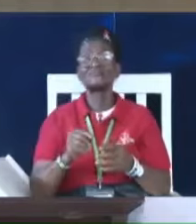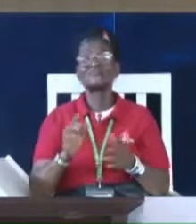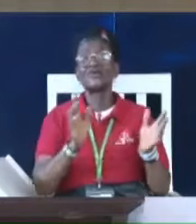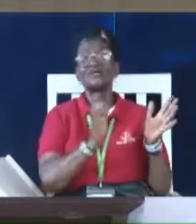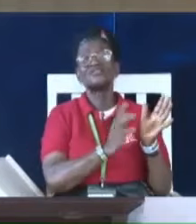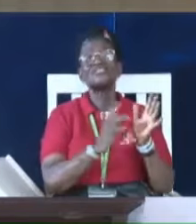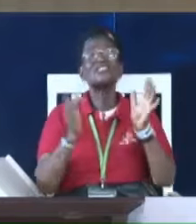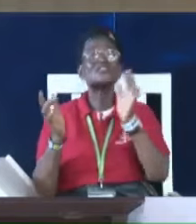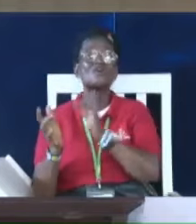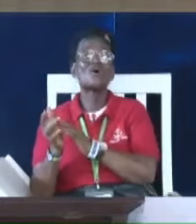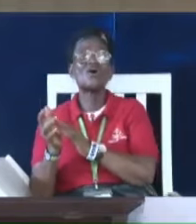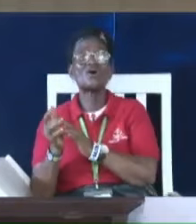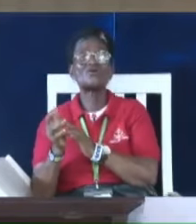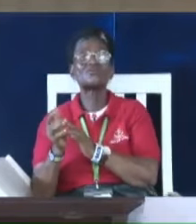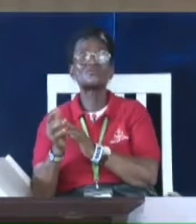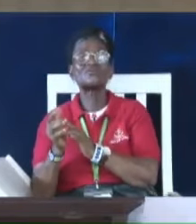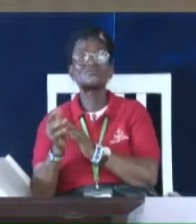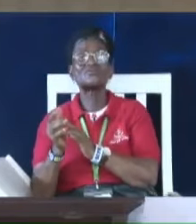Jesus,